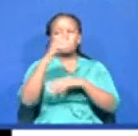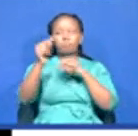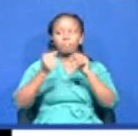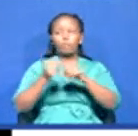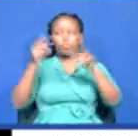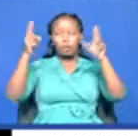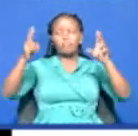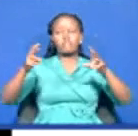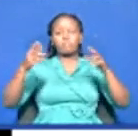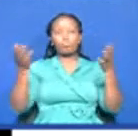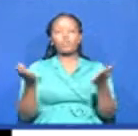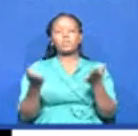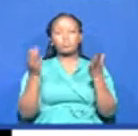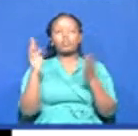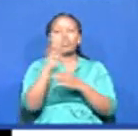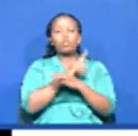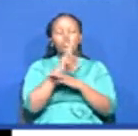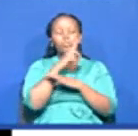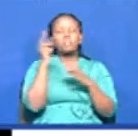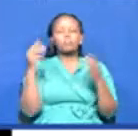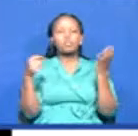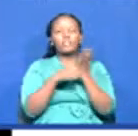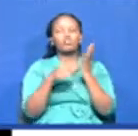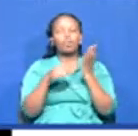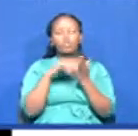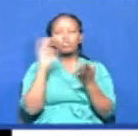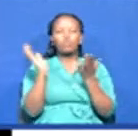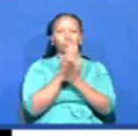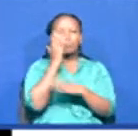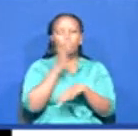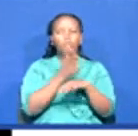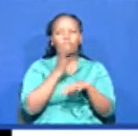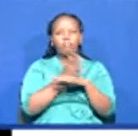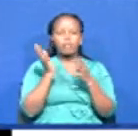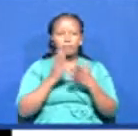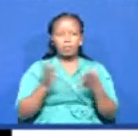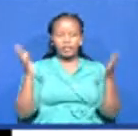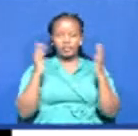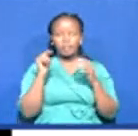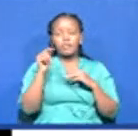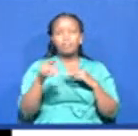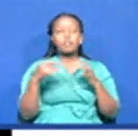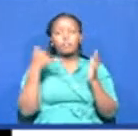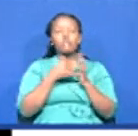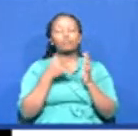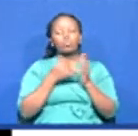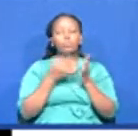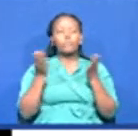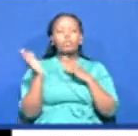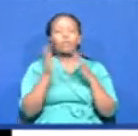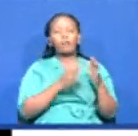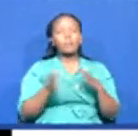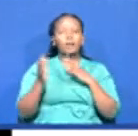leveraging on technology to combat counterfeiting. This goes with our planned launch of the intellectual property recordation system